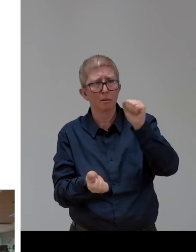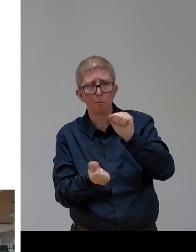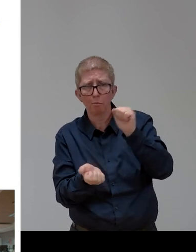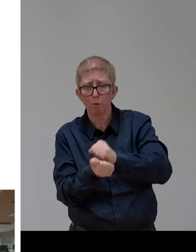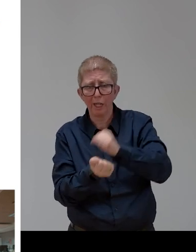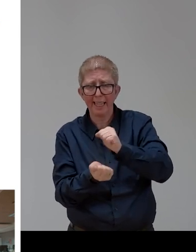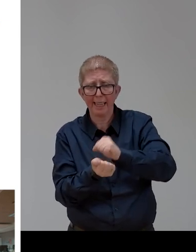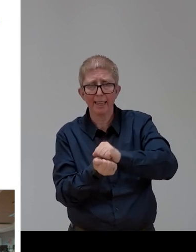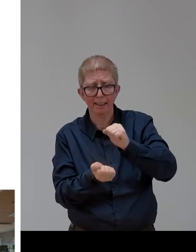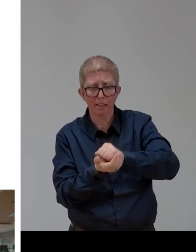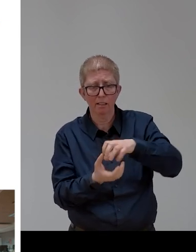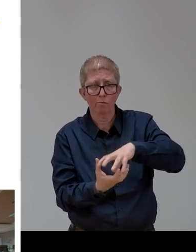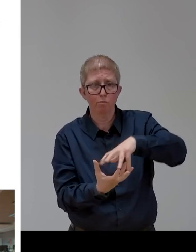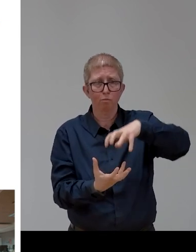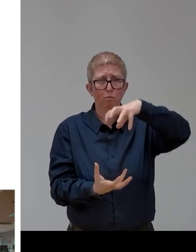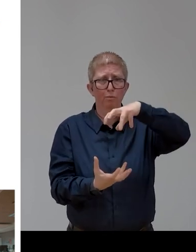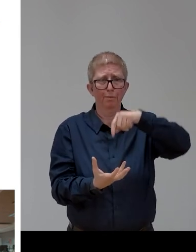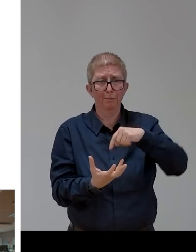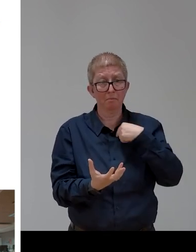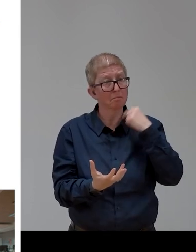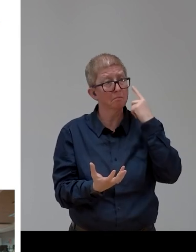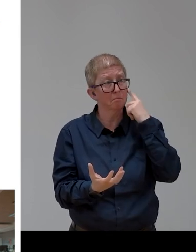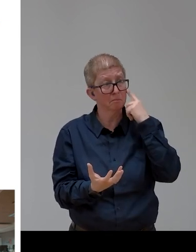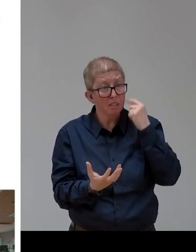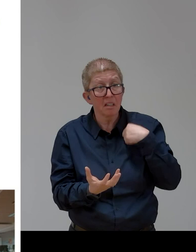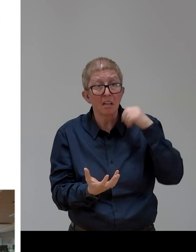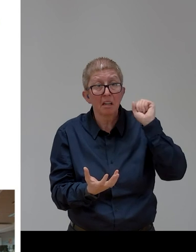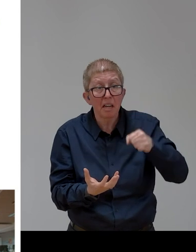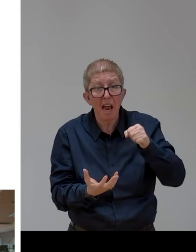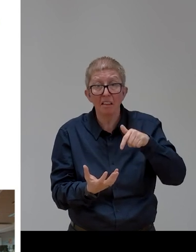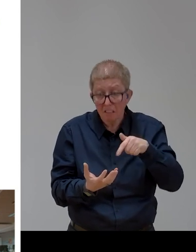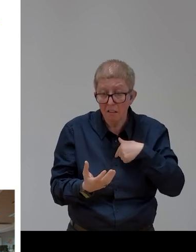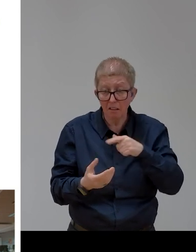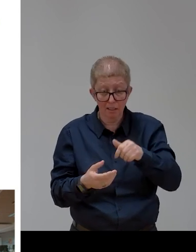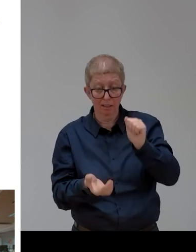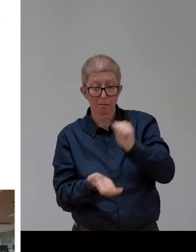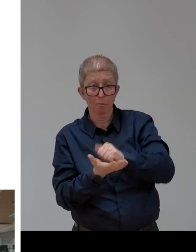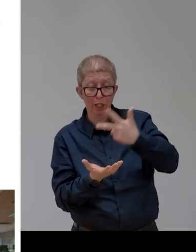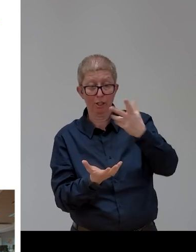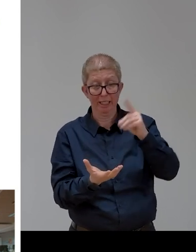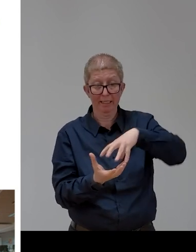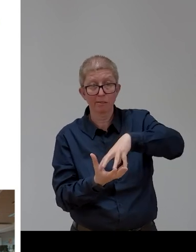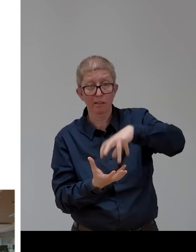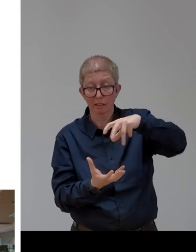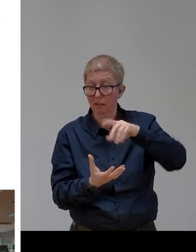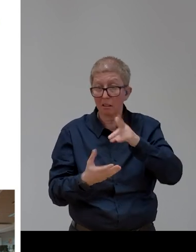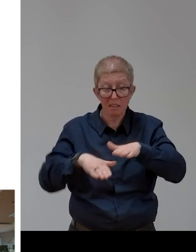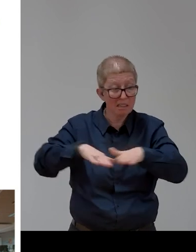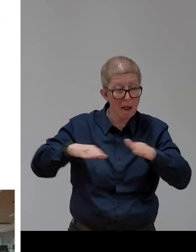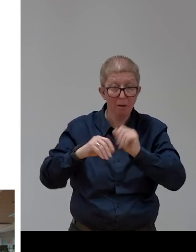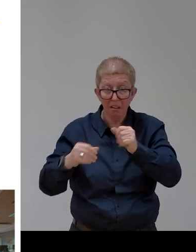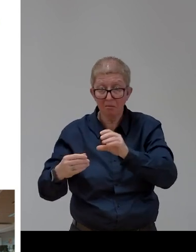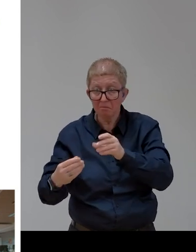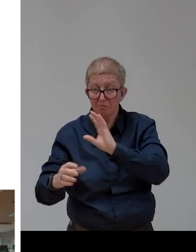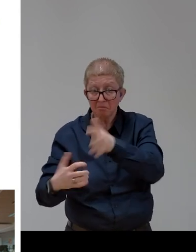didn't know how to make it available to tables with different thicknesses and lengths. In 2019, the team was trained